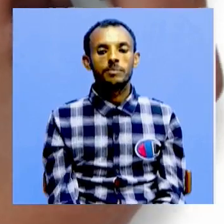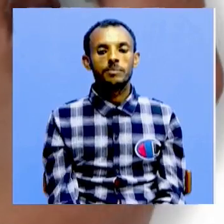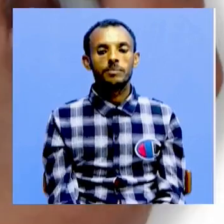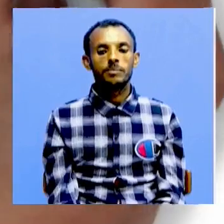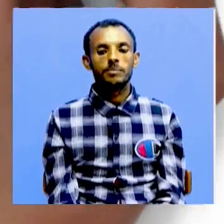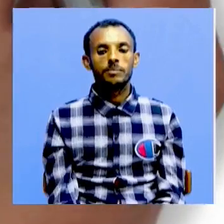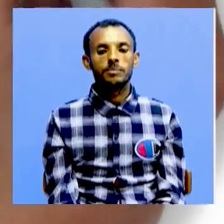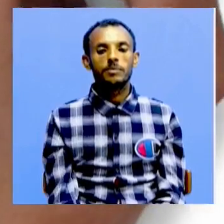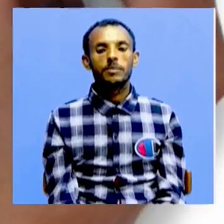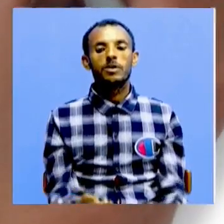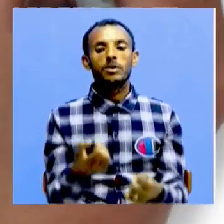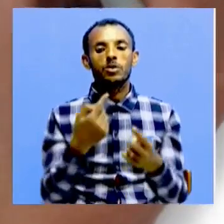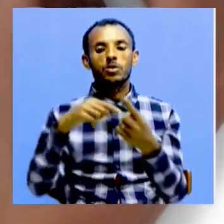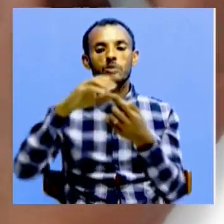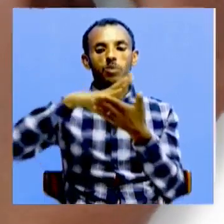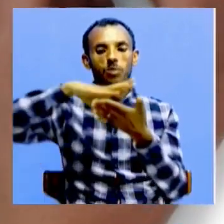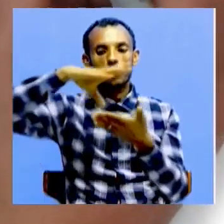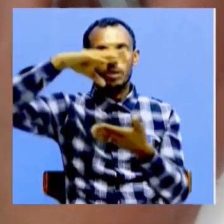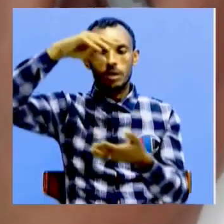To